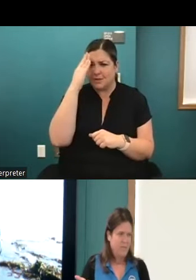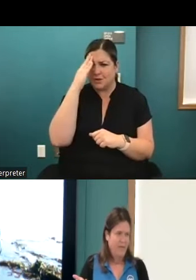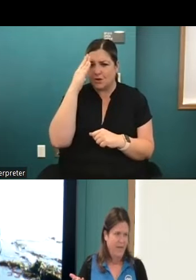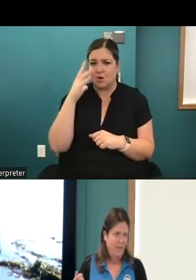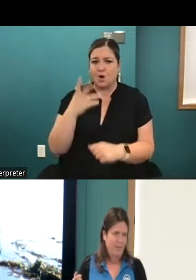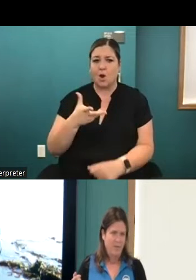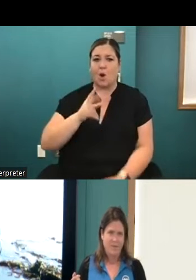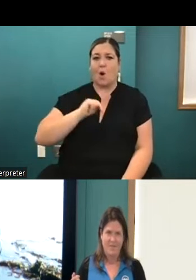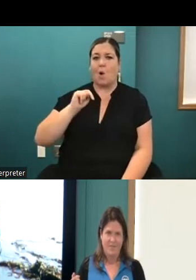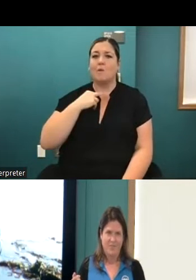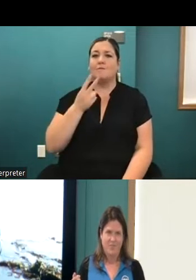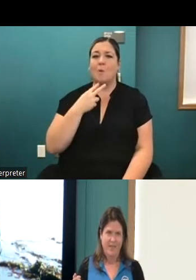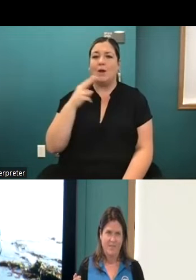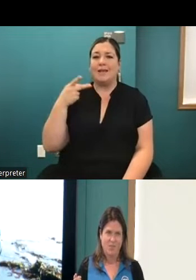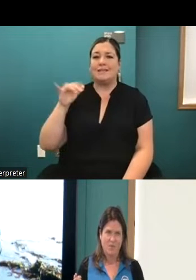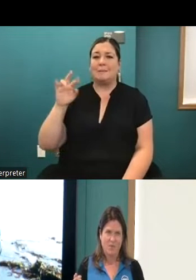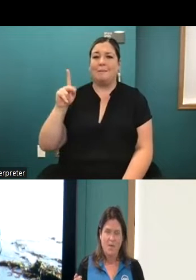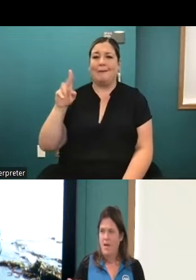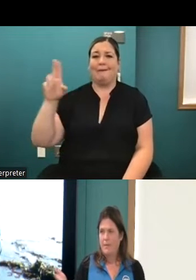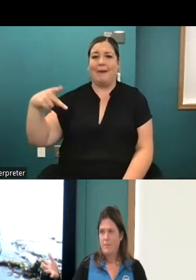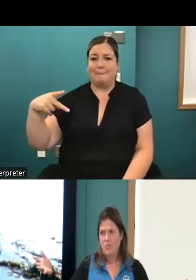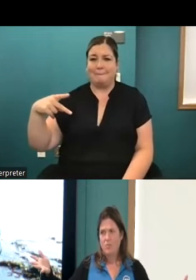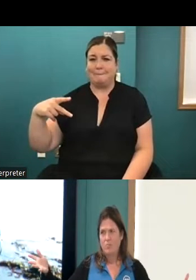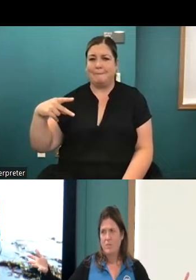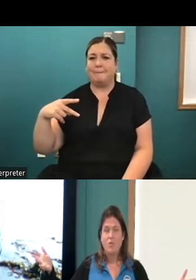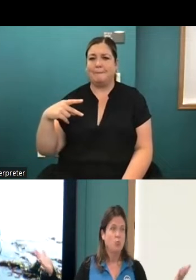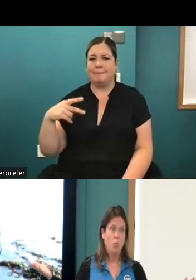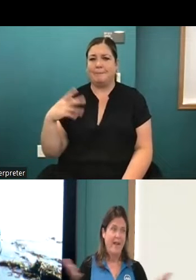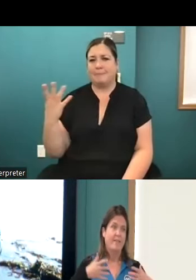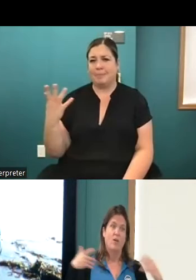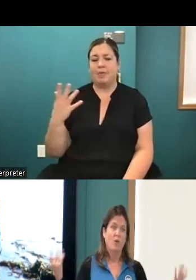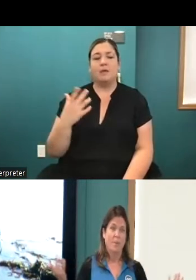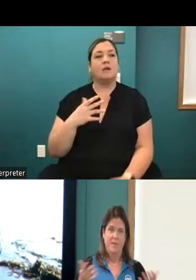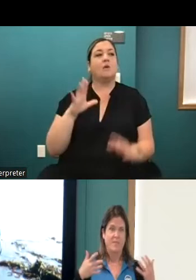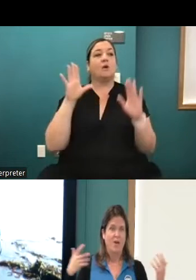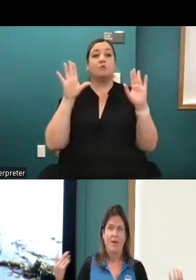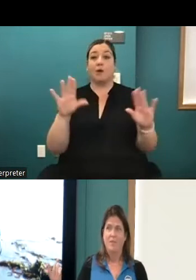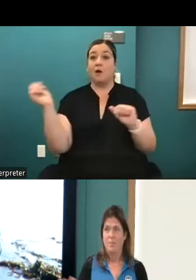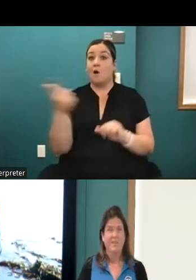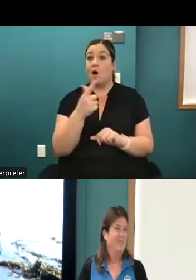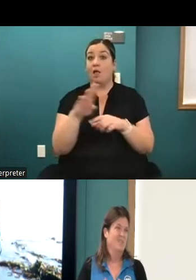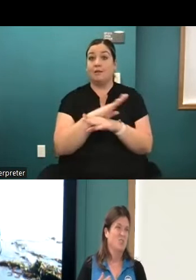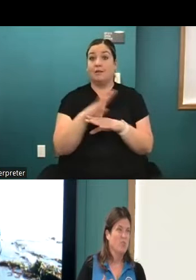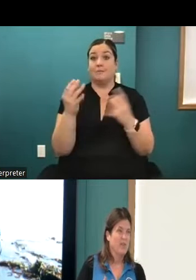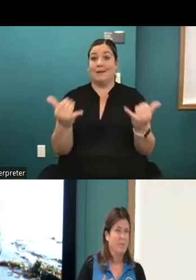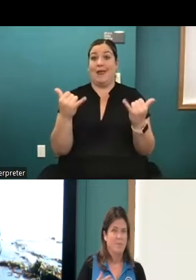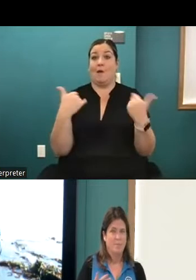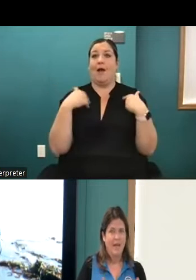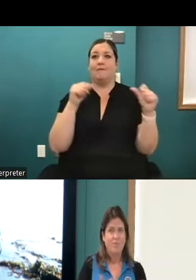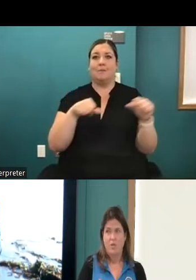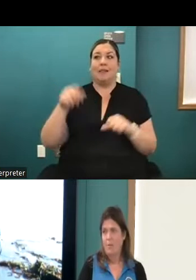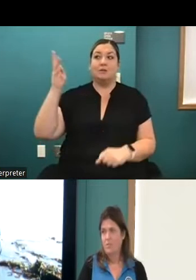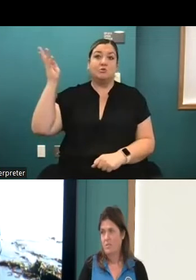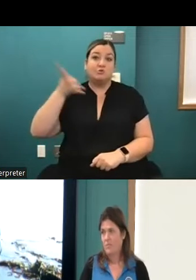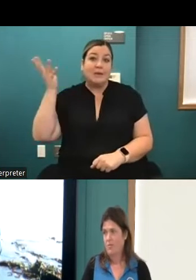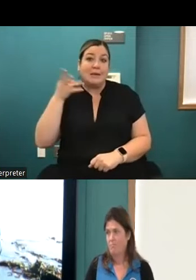own voice pickup. Have you guys heard that? So it's great that all companies now have the ability to stream, to